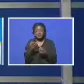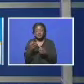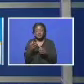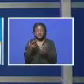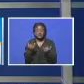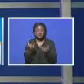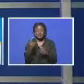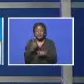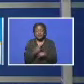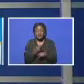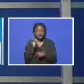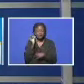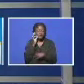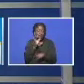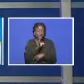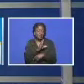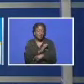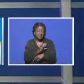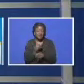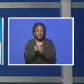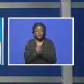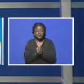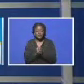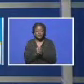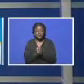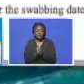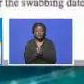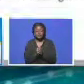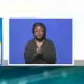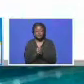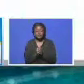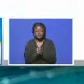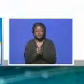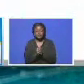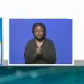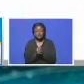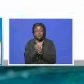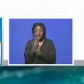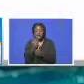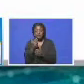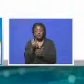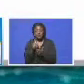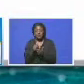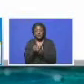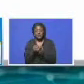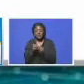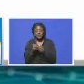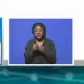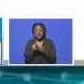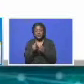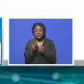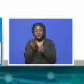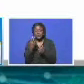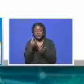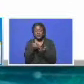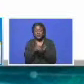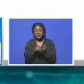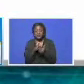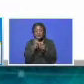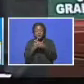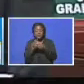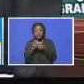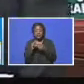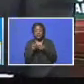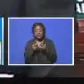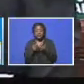today. Fern Carey leads us off tonight. With over 12,000 positive COVID-19 cases on record nationwide, the most